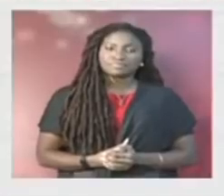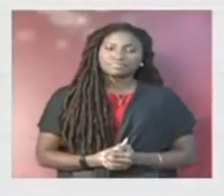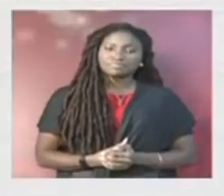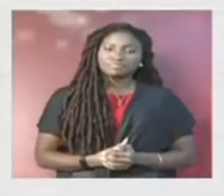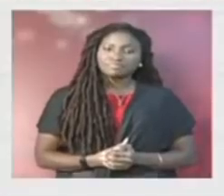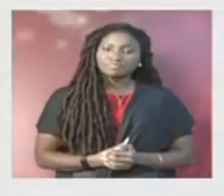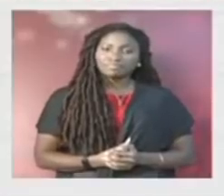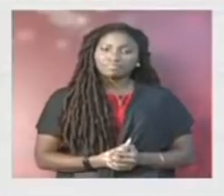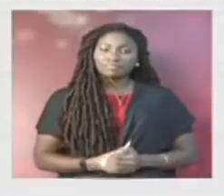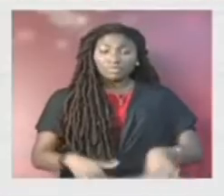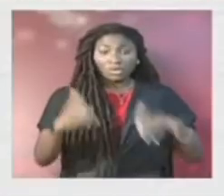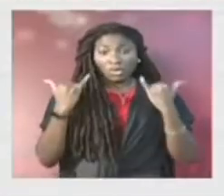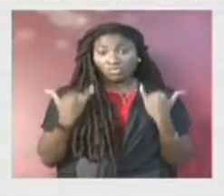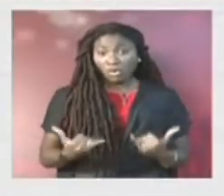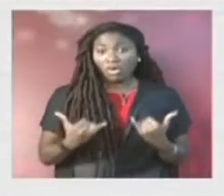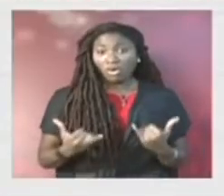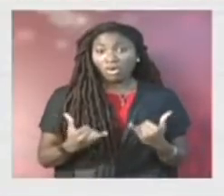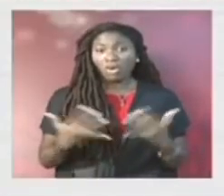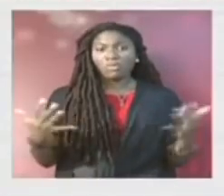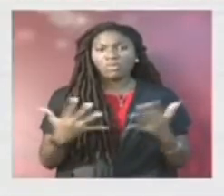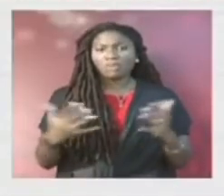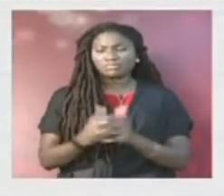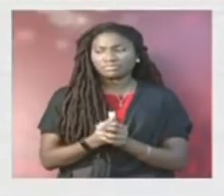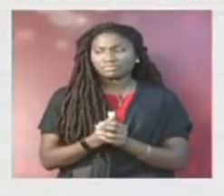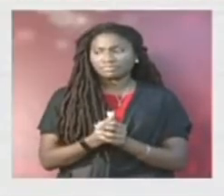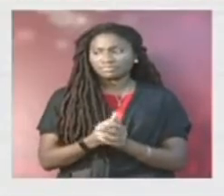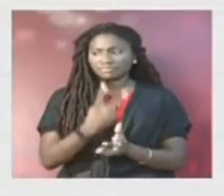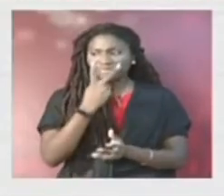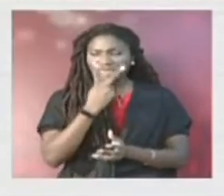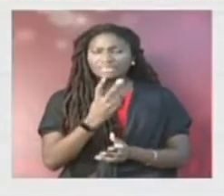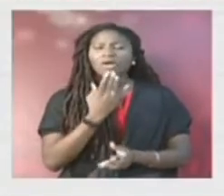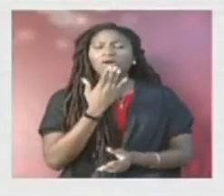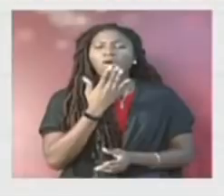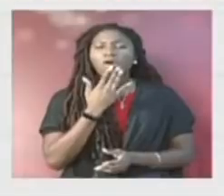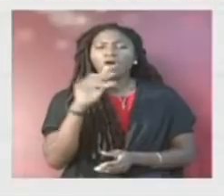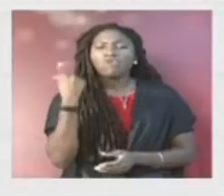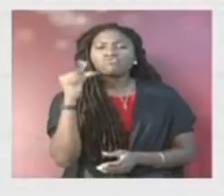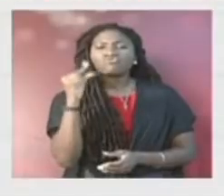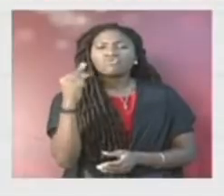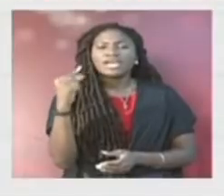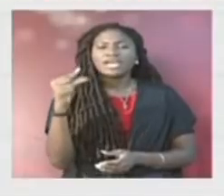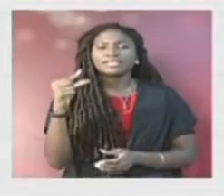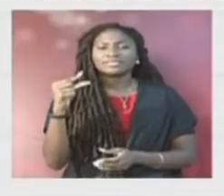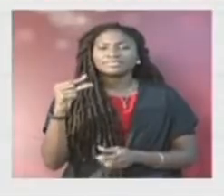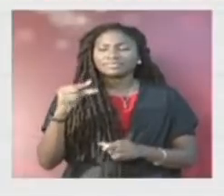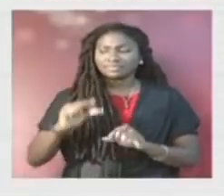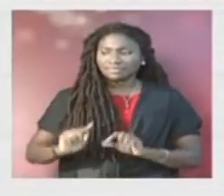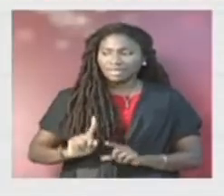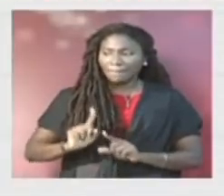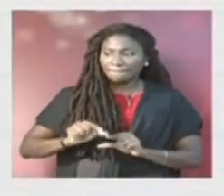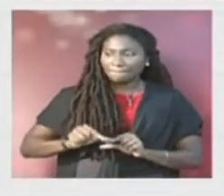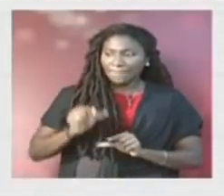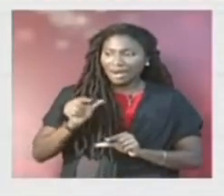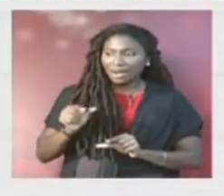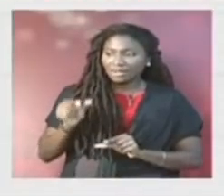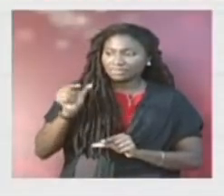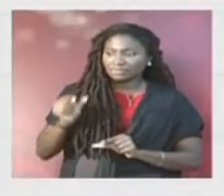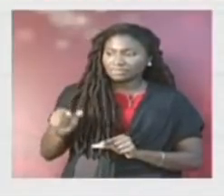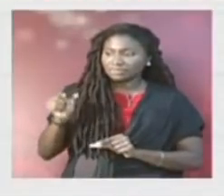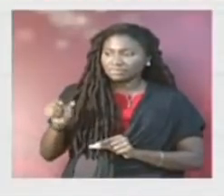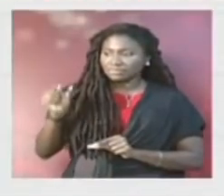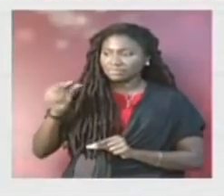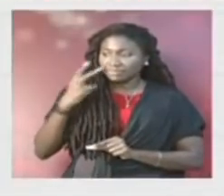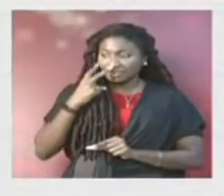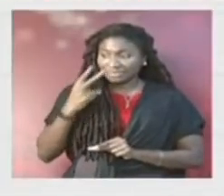see is the green bars at the right now showing the sort of continuing upward trend in new cases. The orange bar is showing what